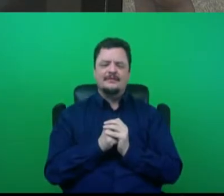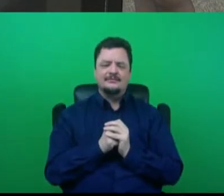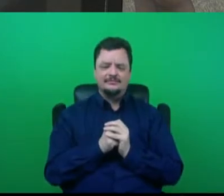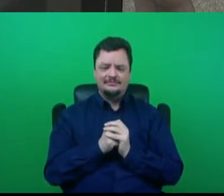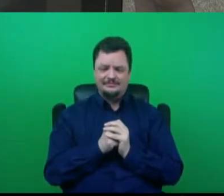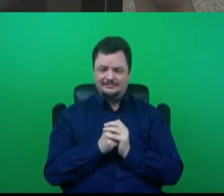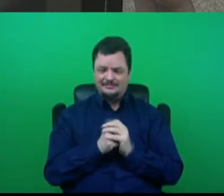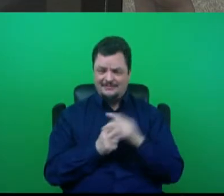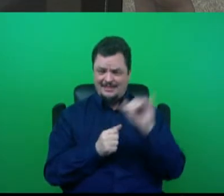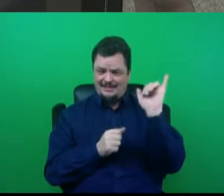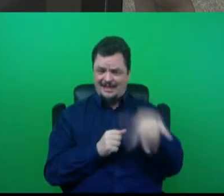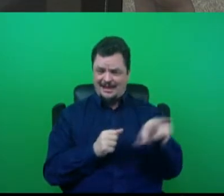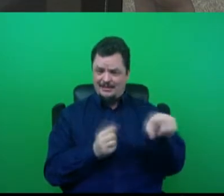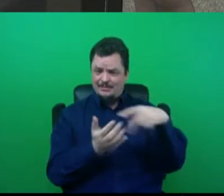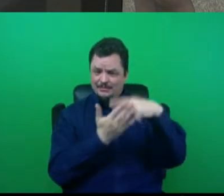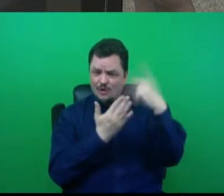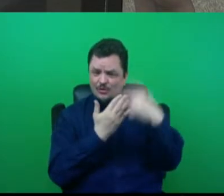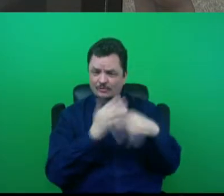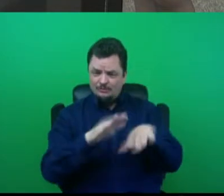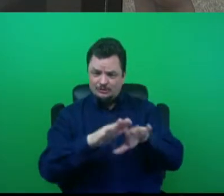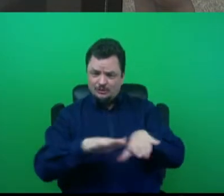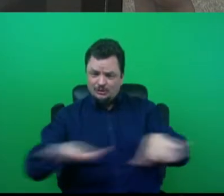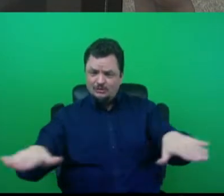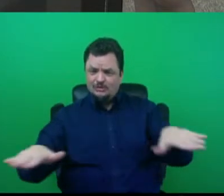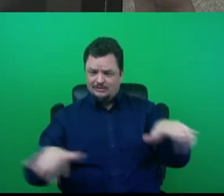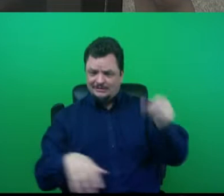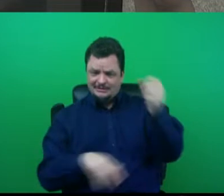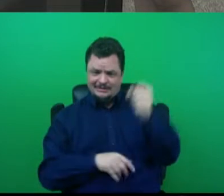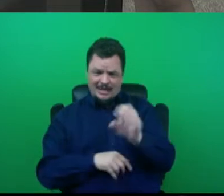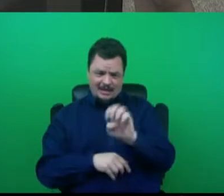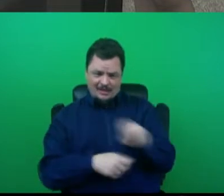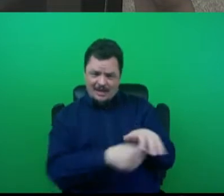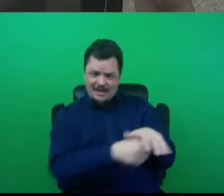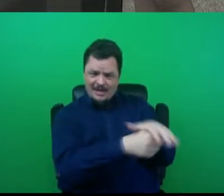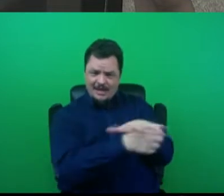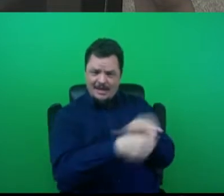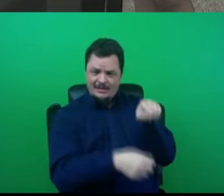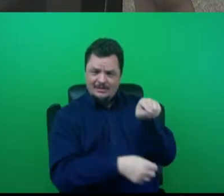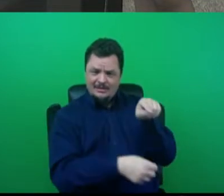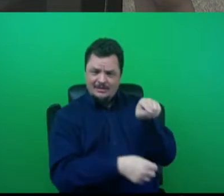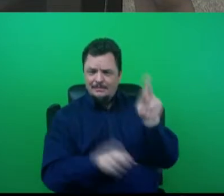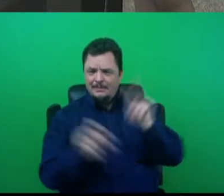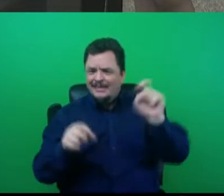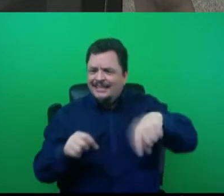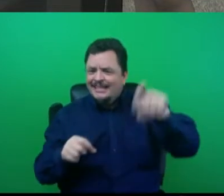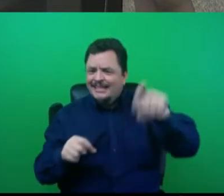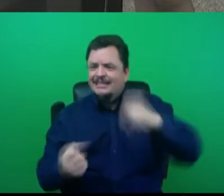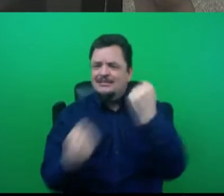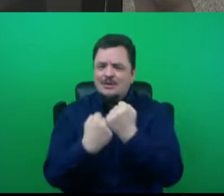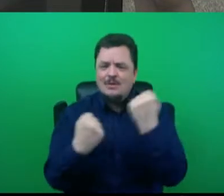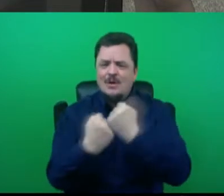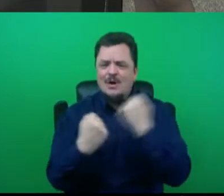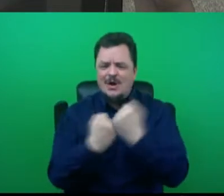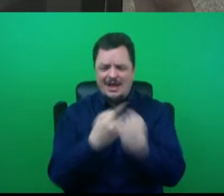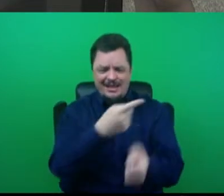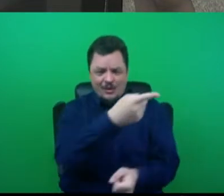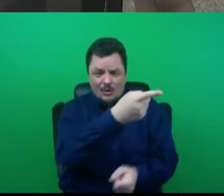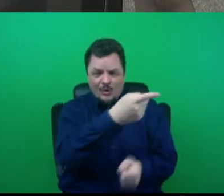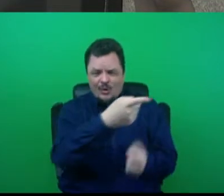needed a lot more support during the pandemic, you were instrumental in making sure that we